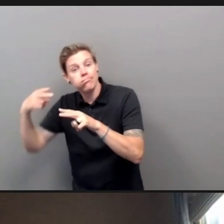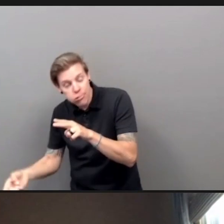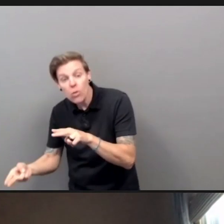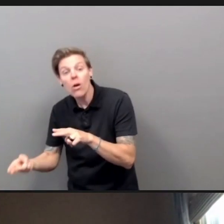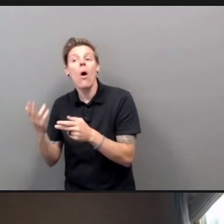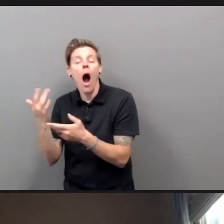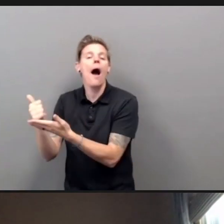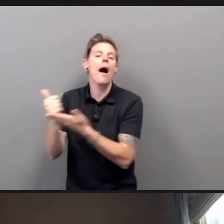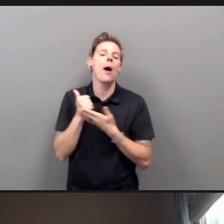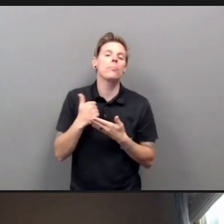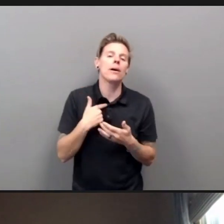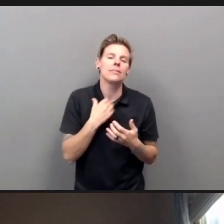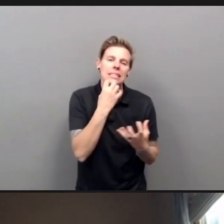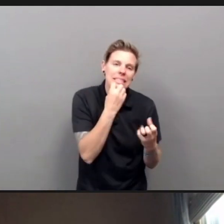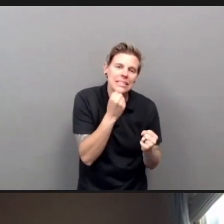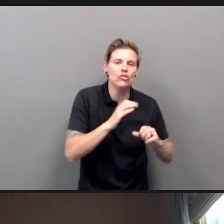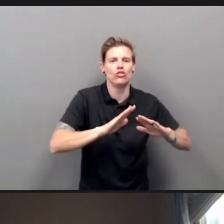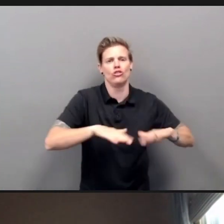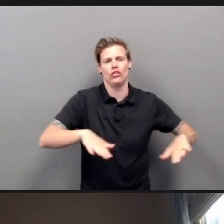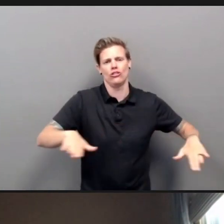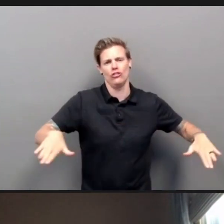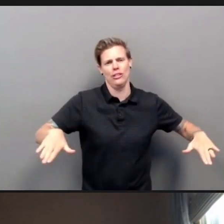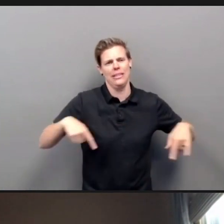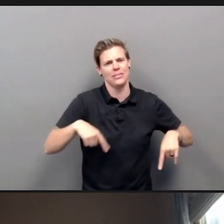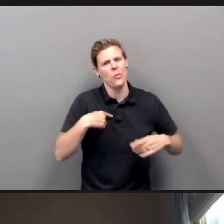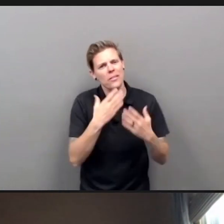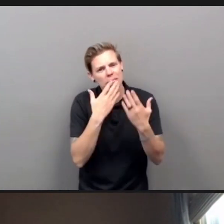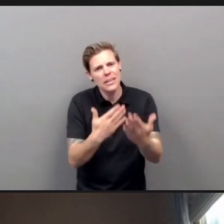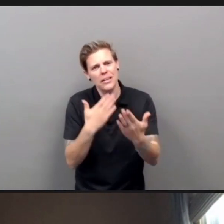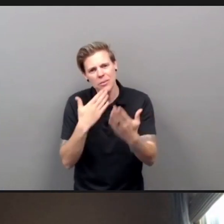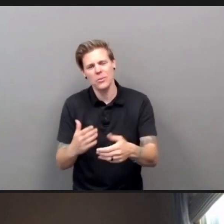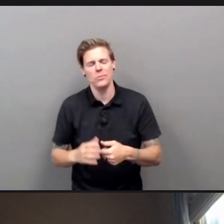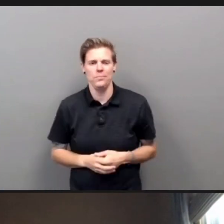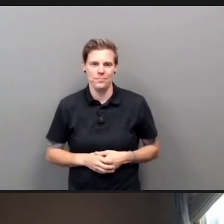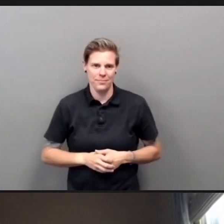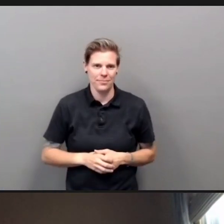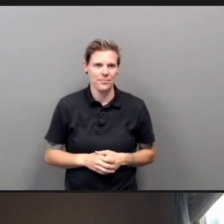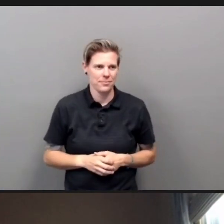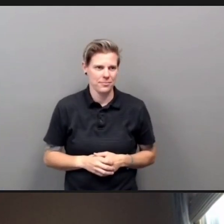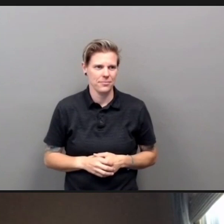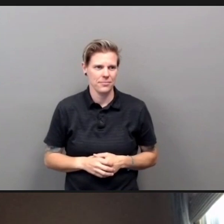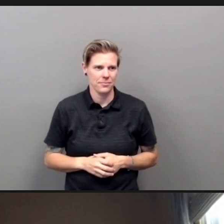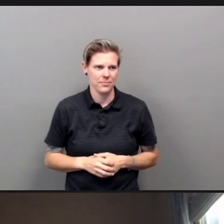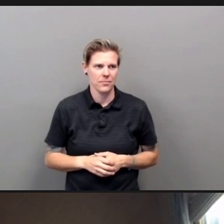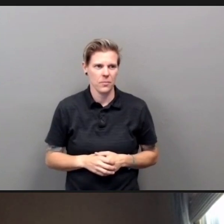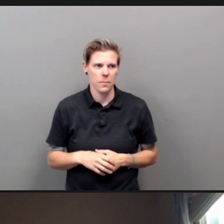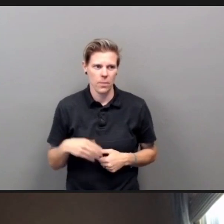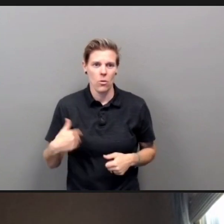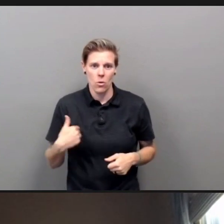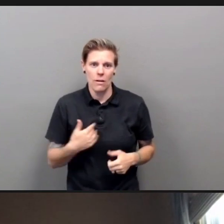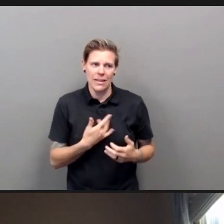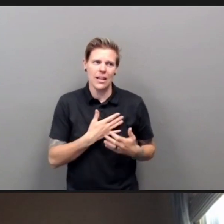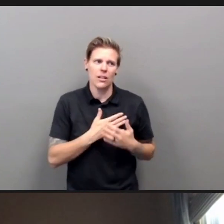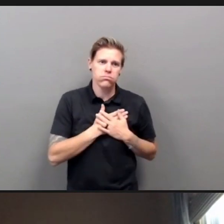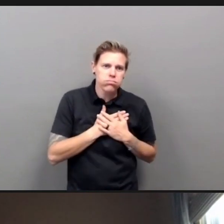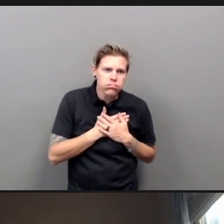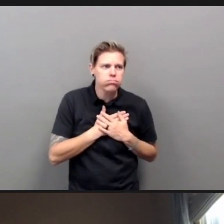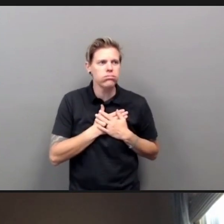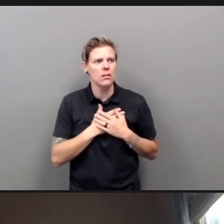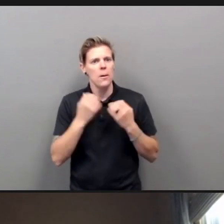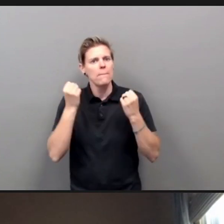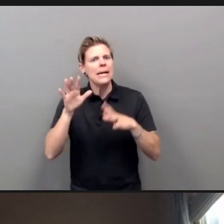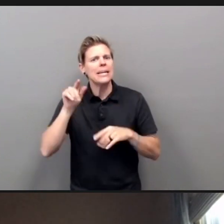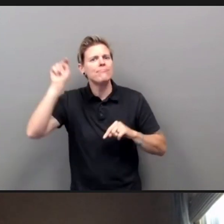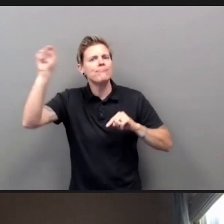And to all of you, like we're very gratified. We really have a lot of rural community media folks on